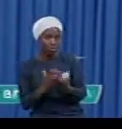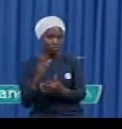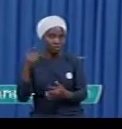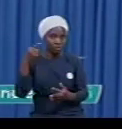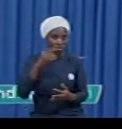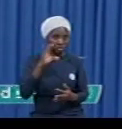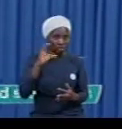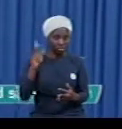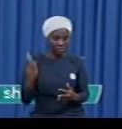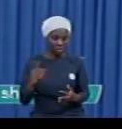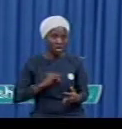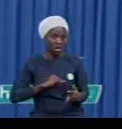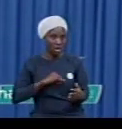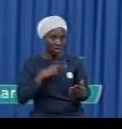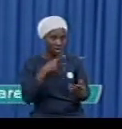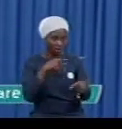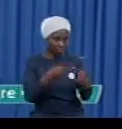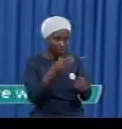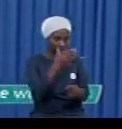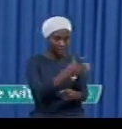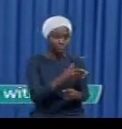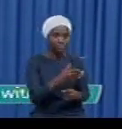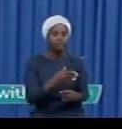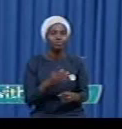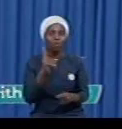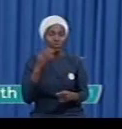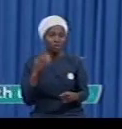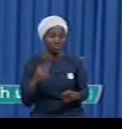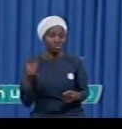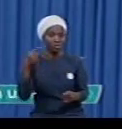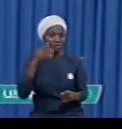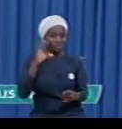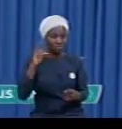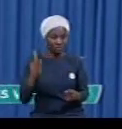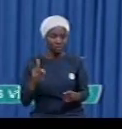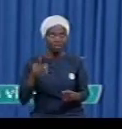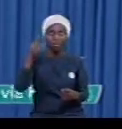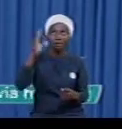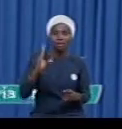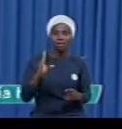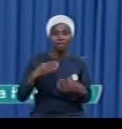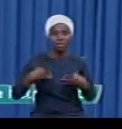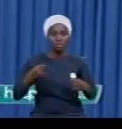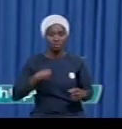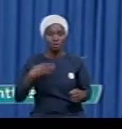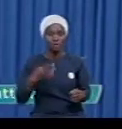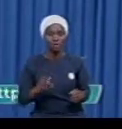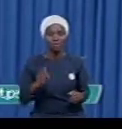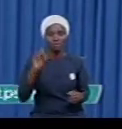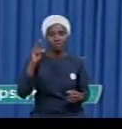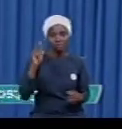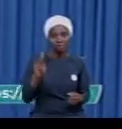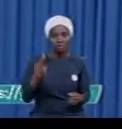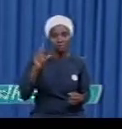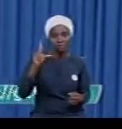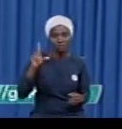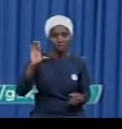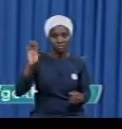attended one of it. So God healed me of ulcer. So